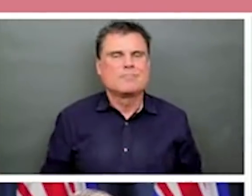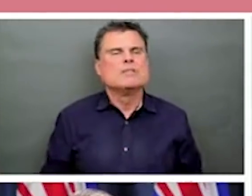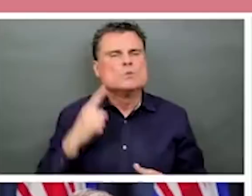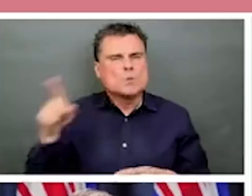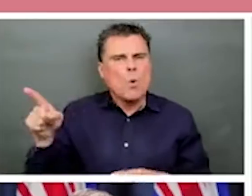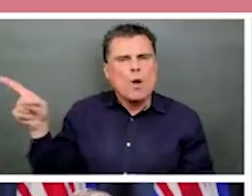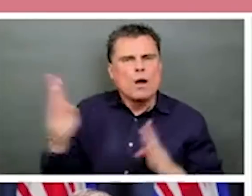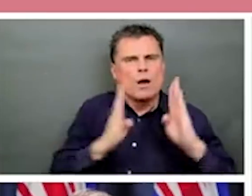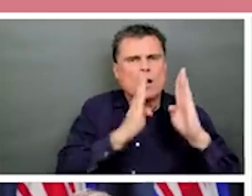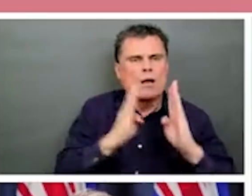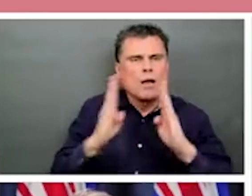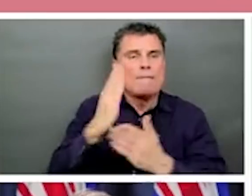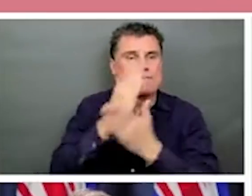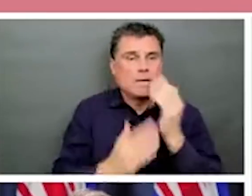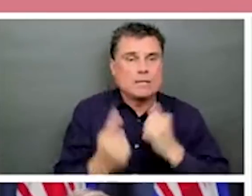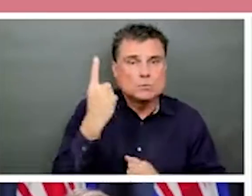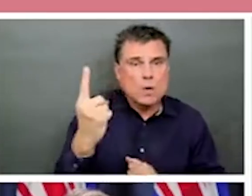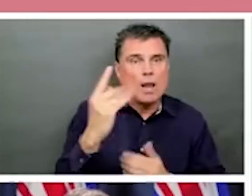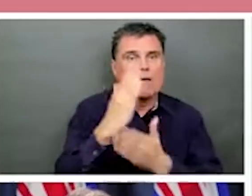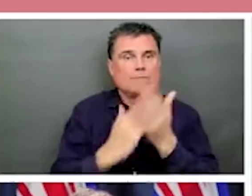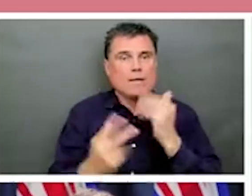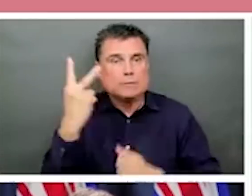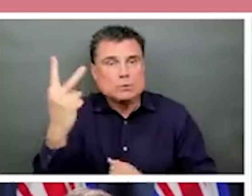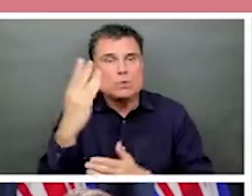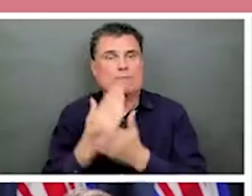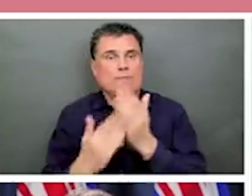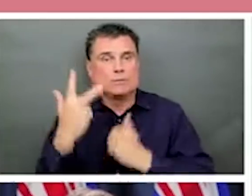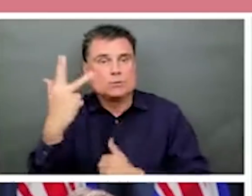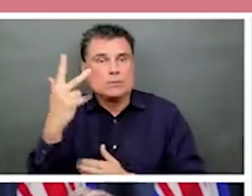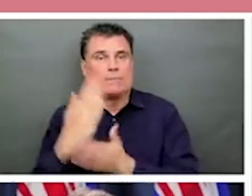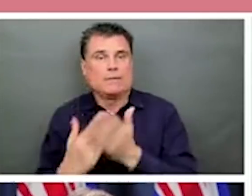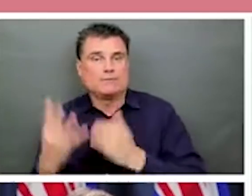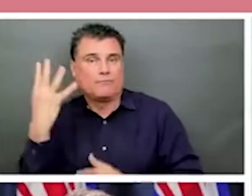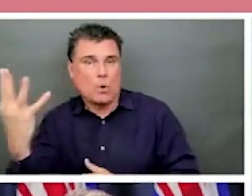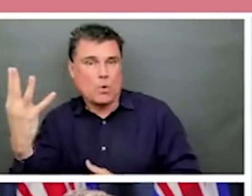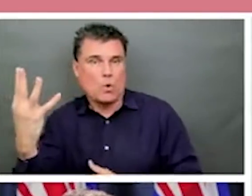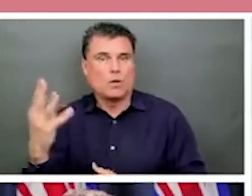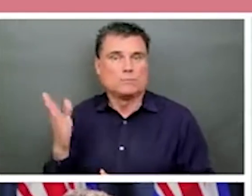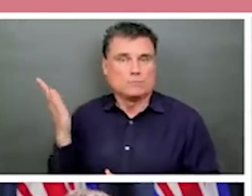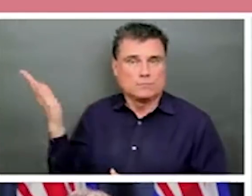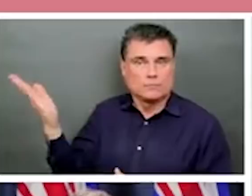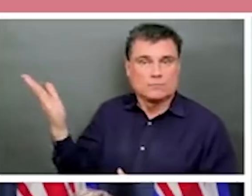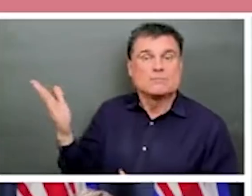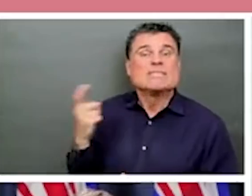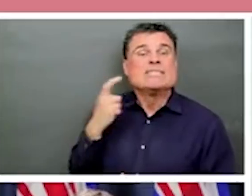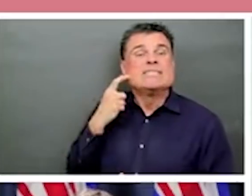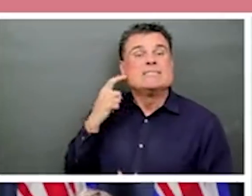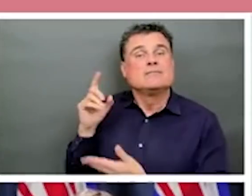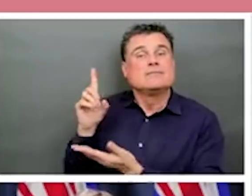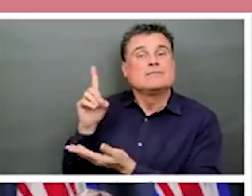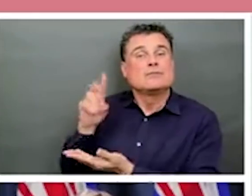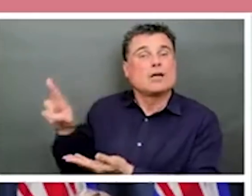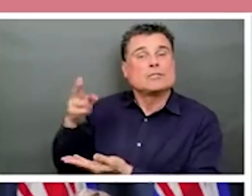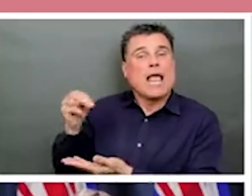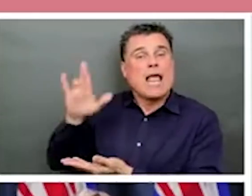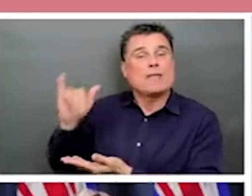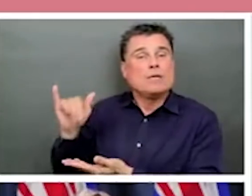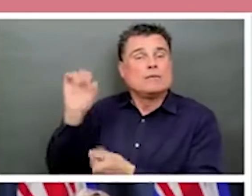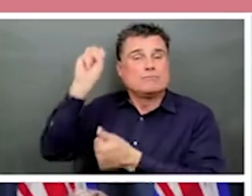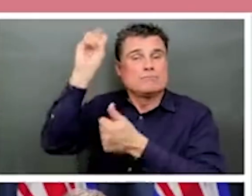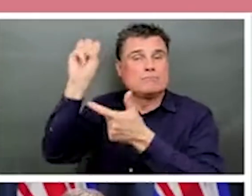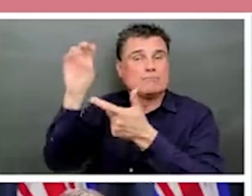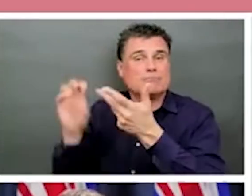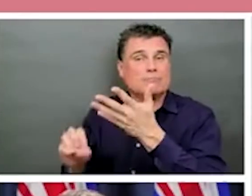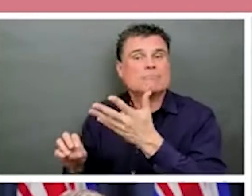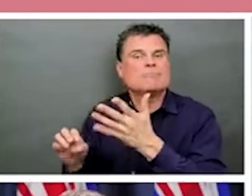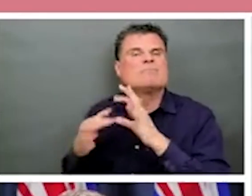and I think what's critical today is, you've heard Dr. Henry speak about the AstraZeneca and Covishield vaccine and